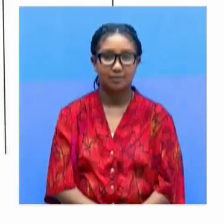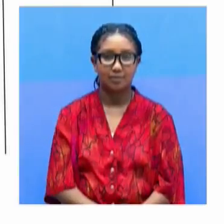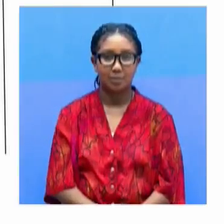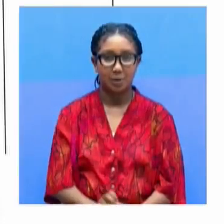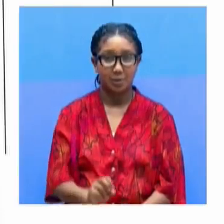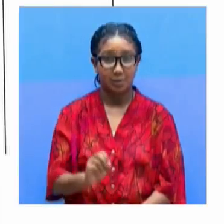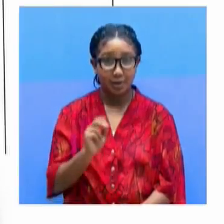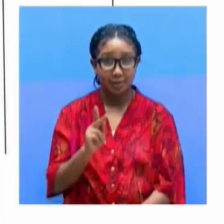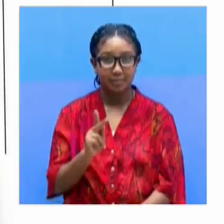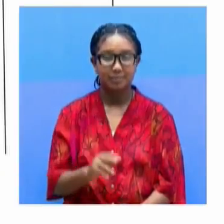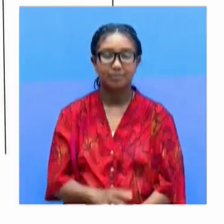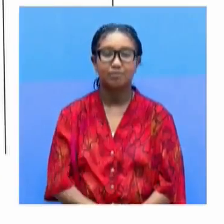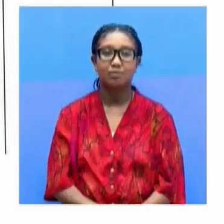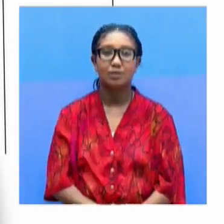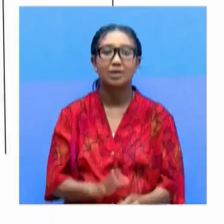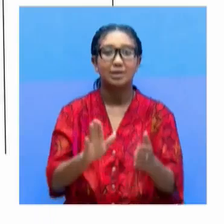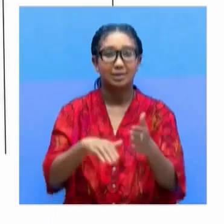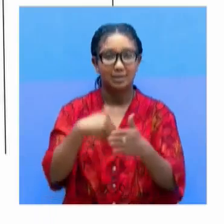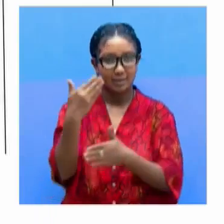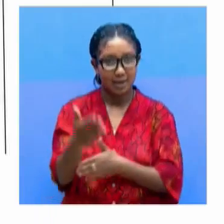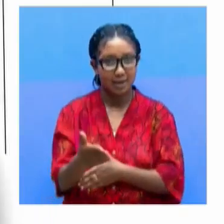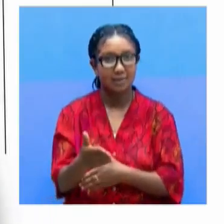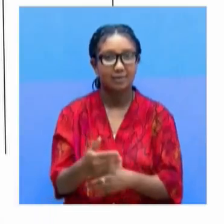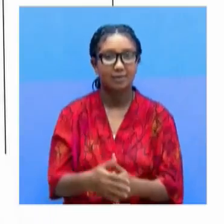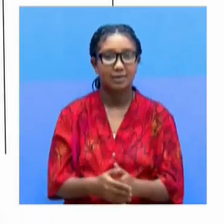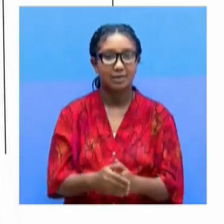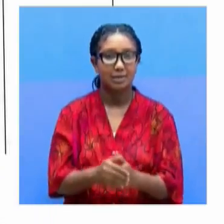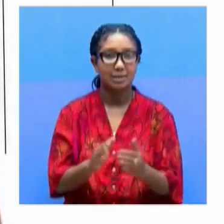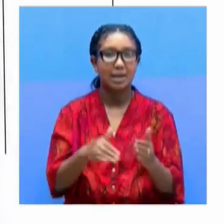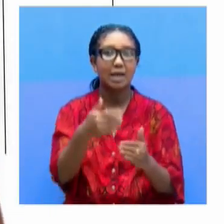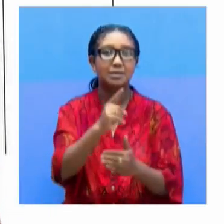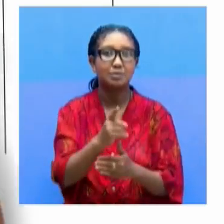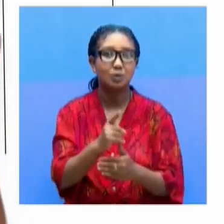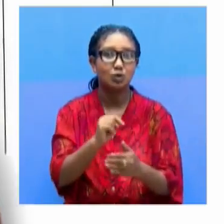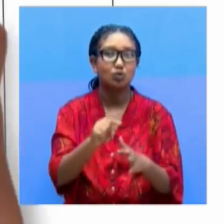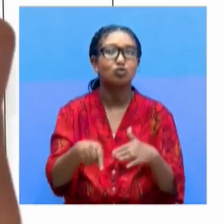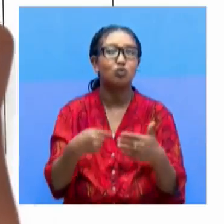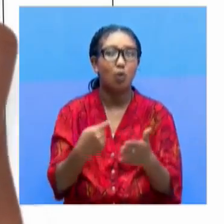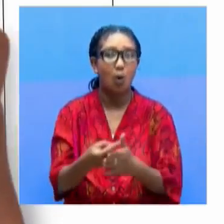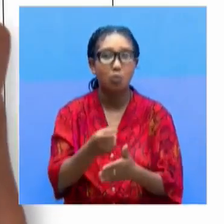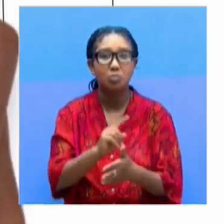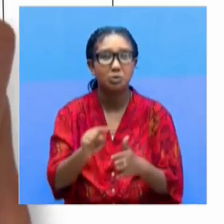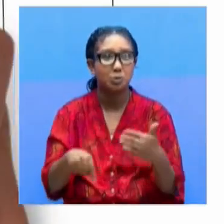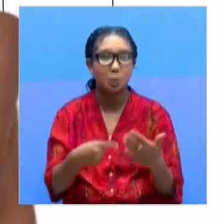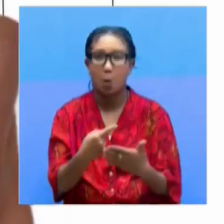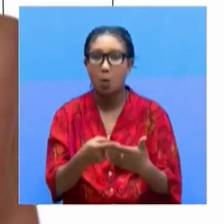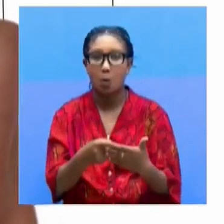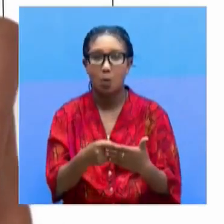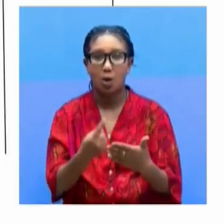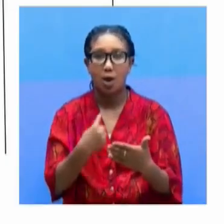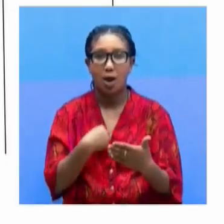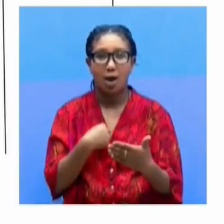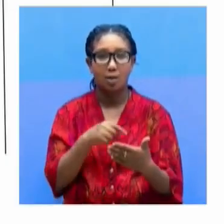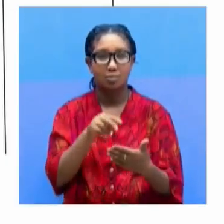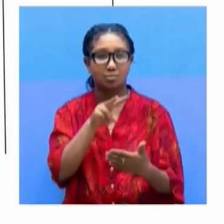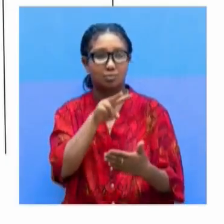Okay? Then let's come to the next, which is so. All right, so I